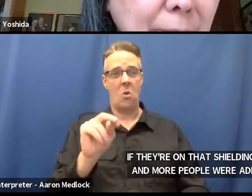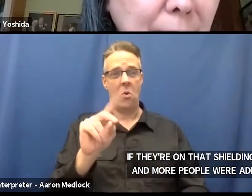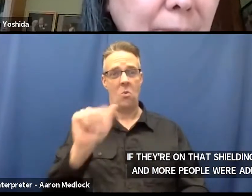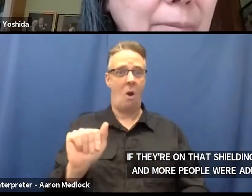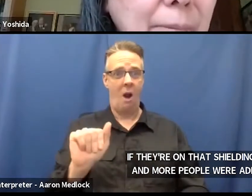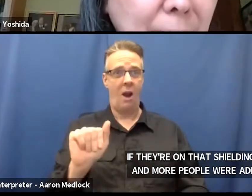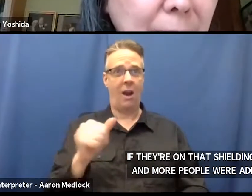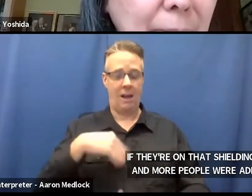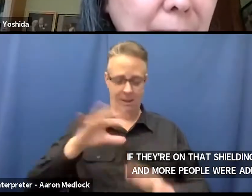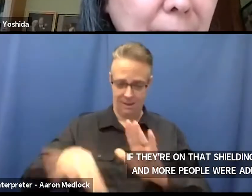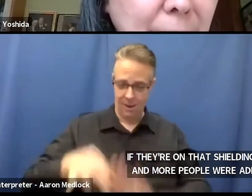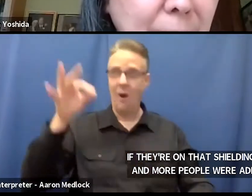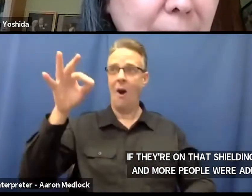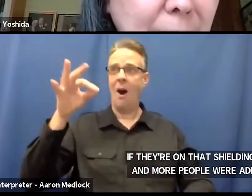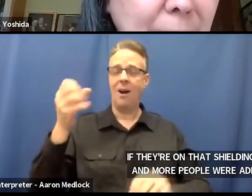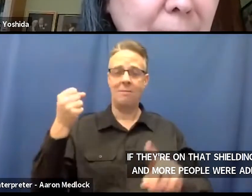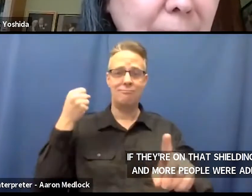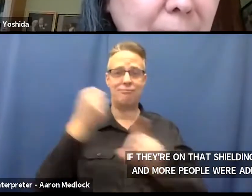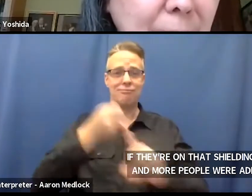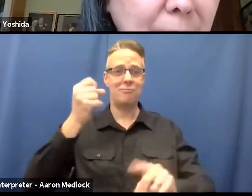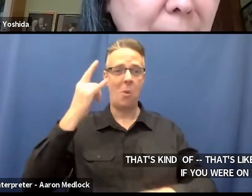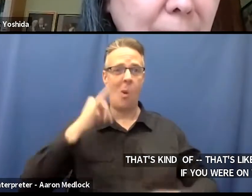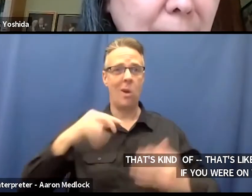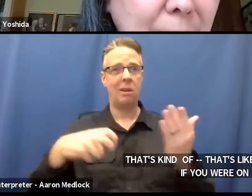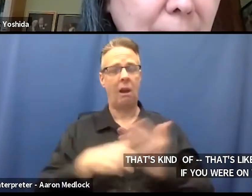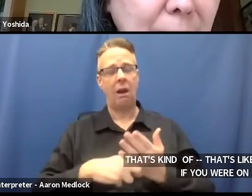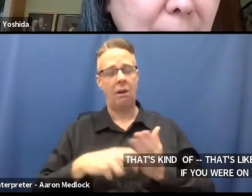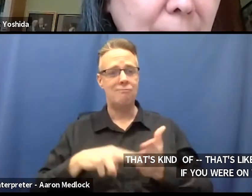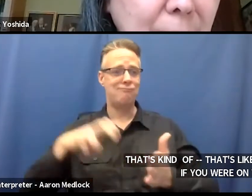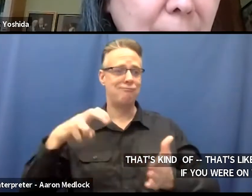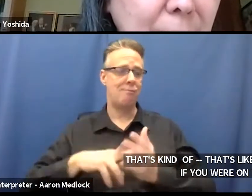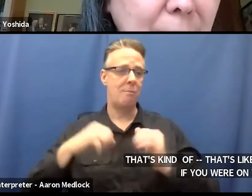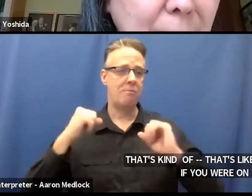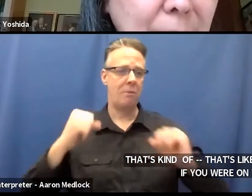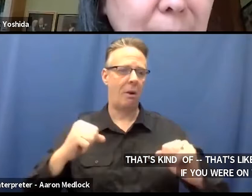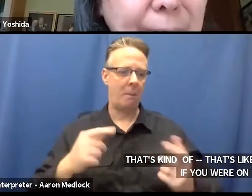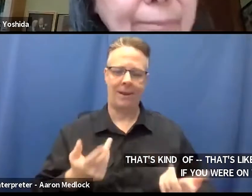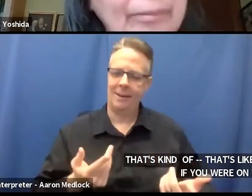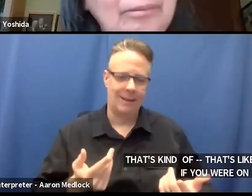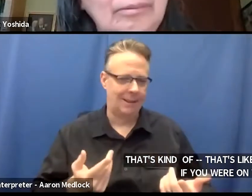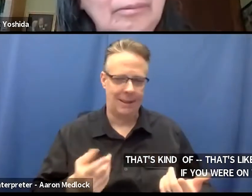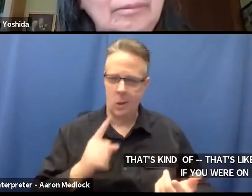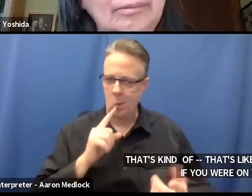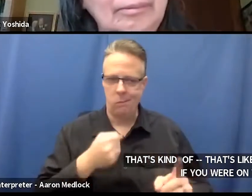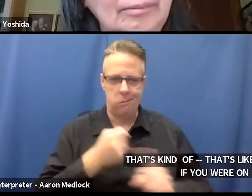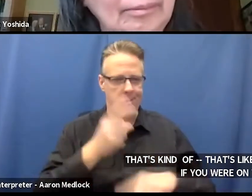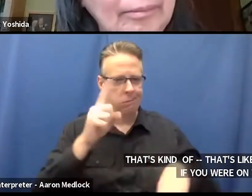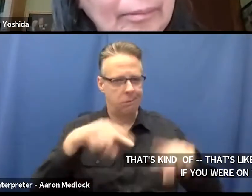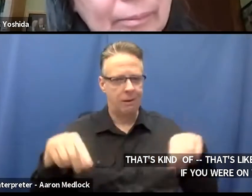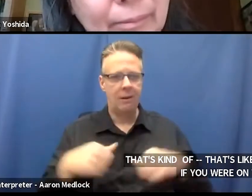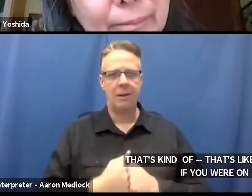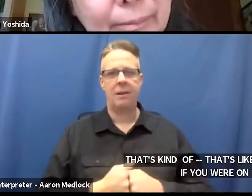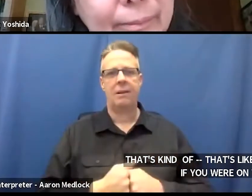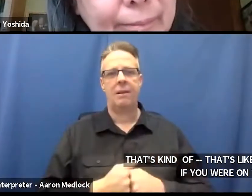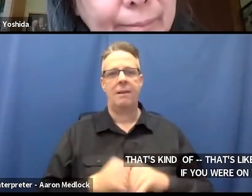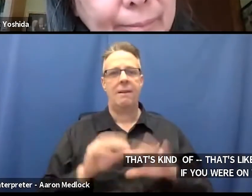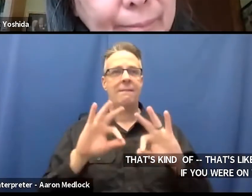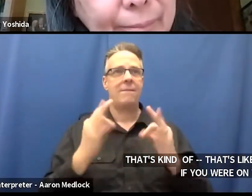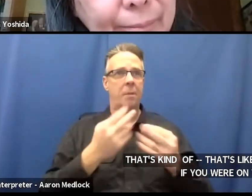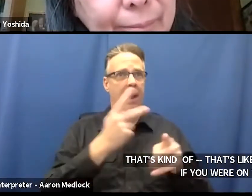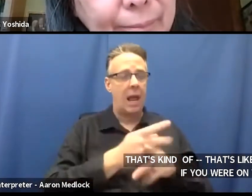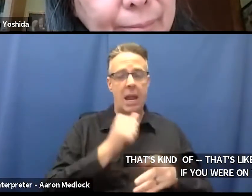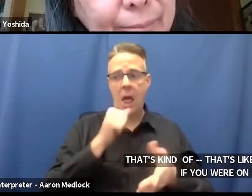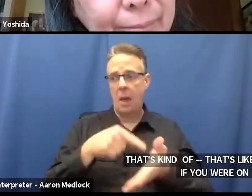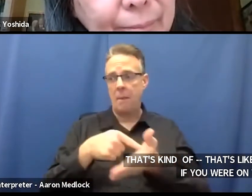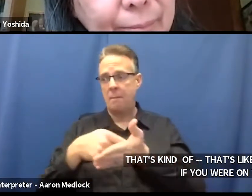list. That group also included family carers, unpaid carers. So